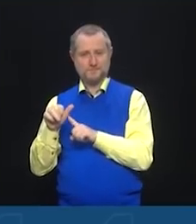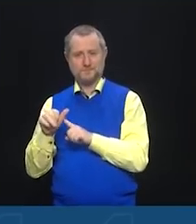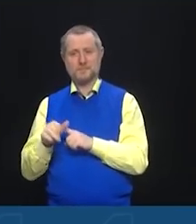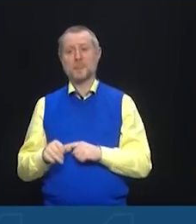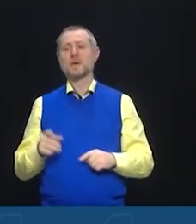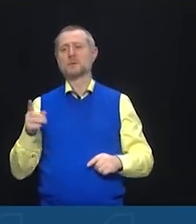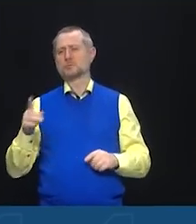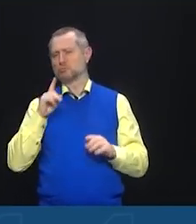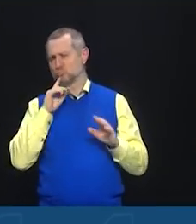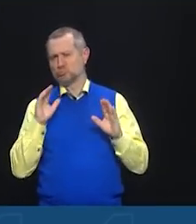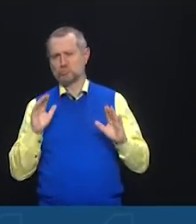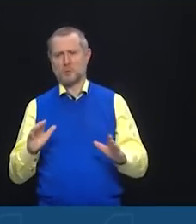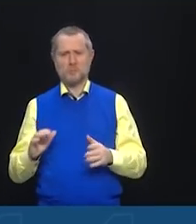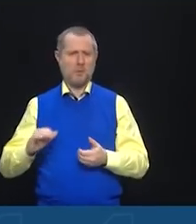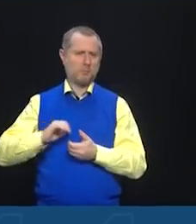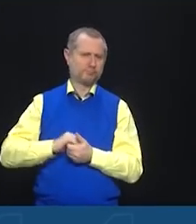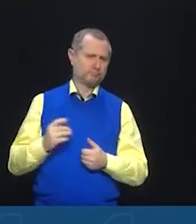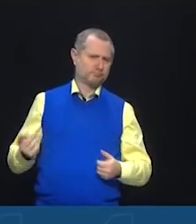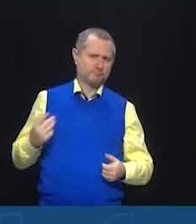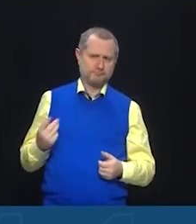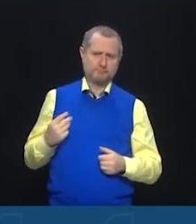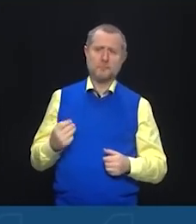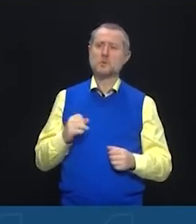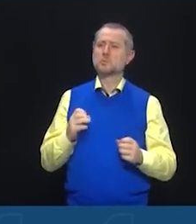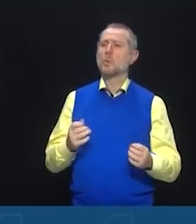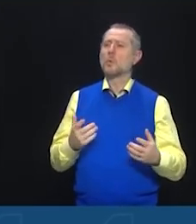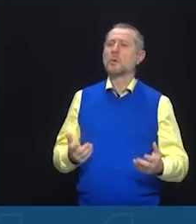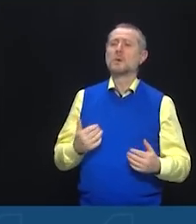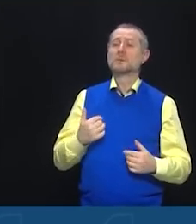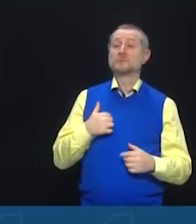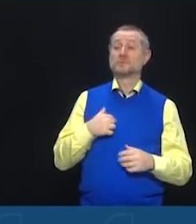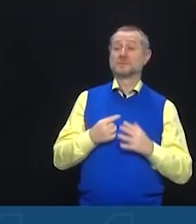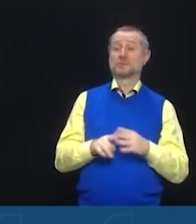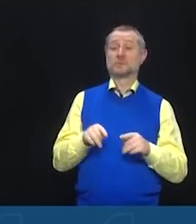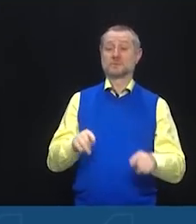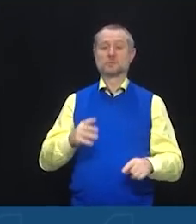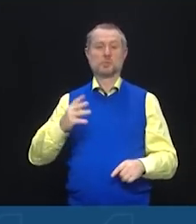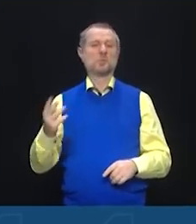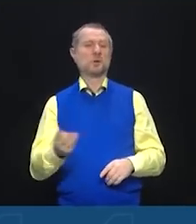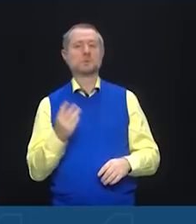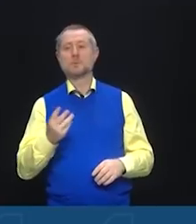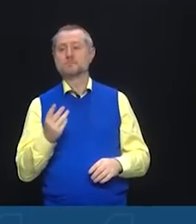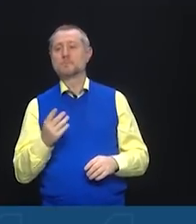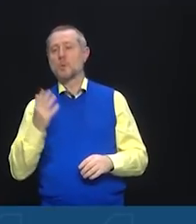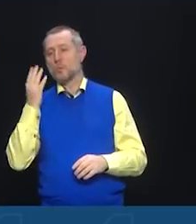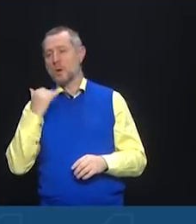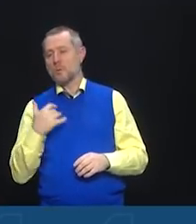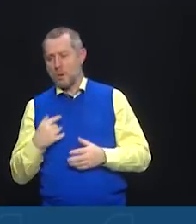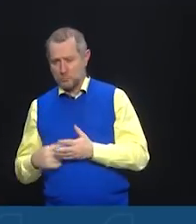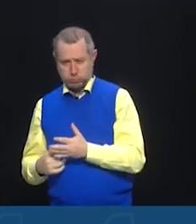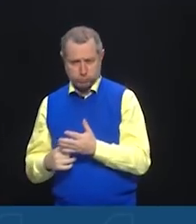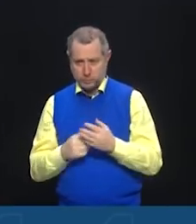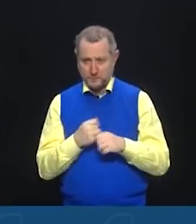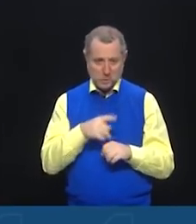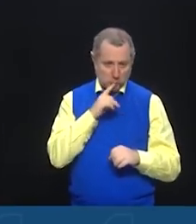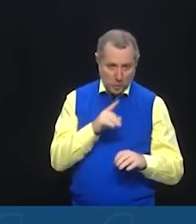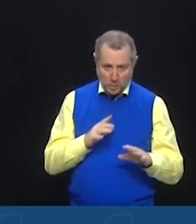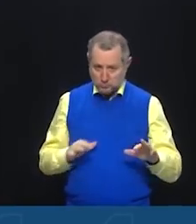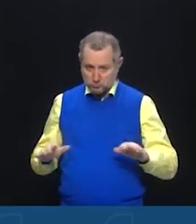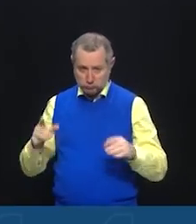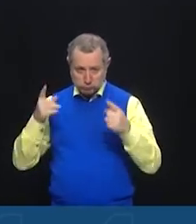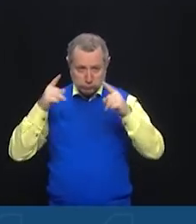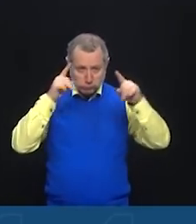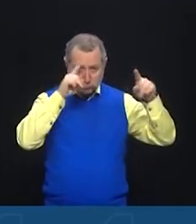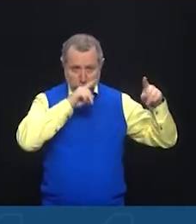she has been. So we wanted to make sure that we had the advice and the wisdom of all these different groups that are really